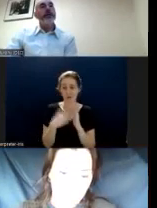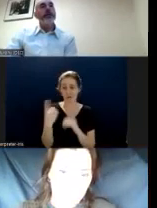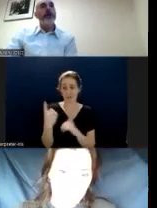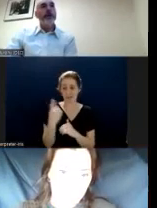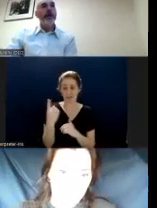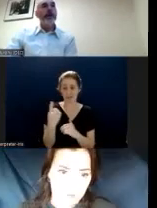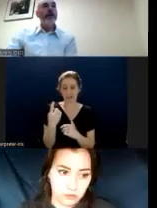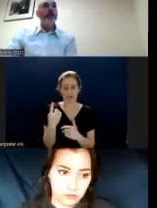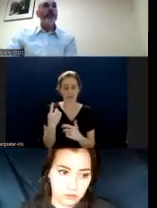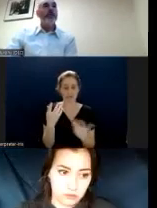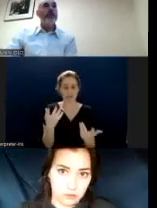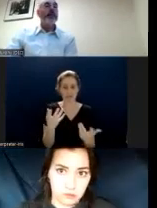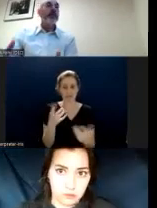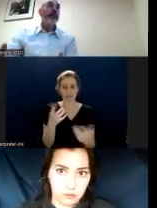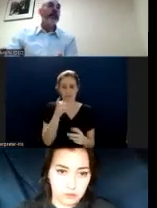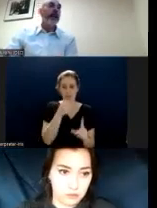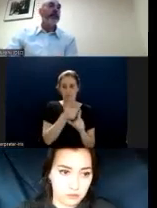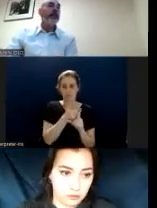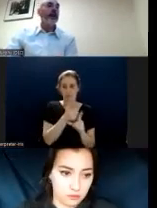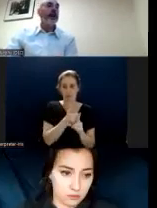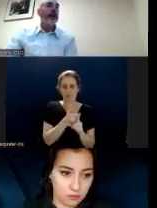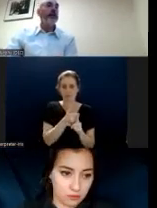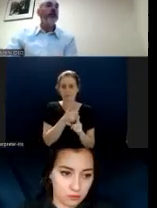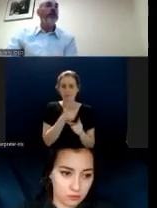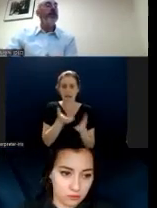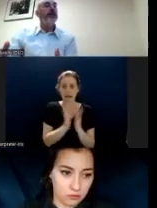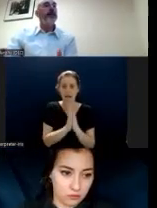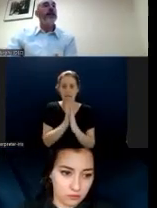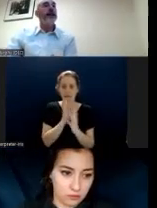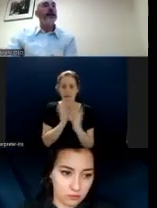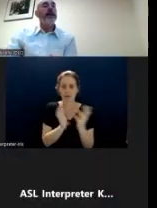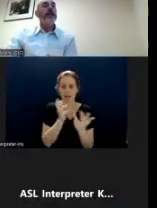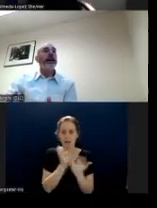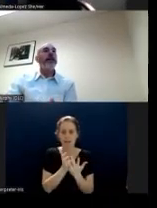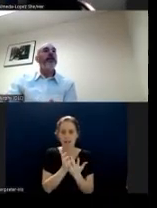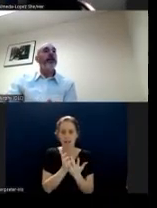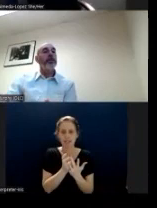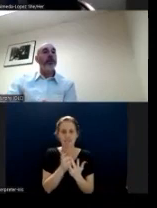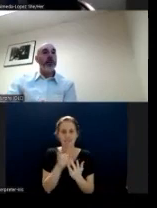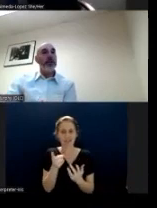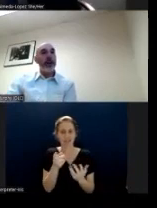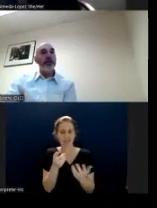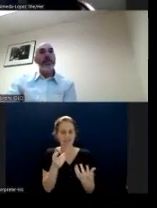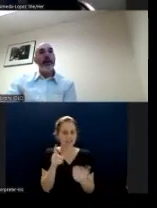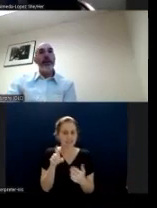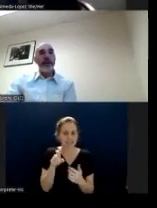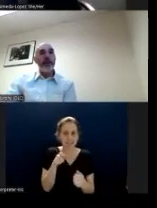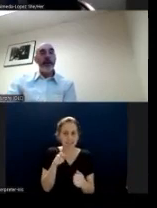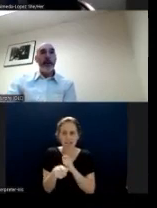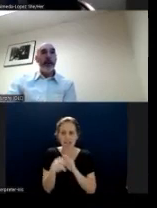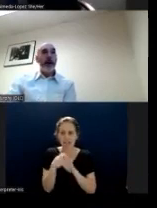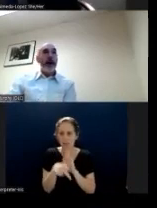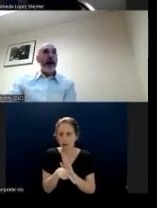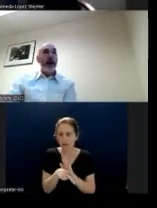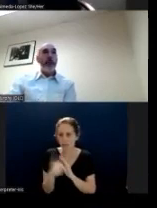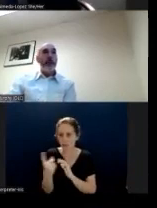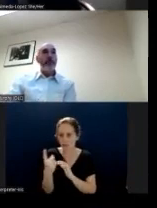encounter someone who's essentially asking for an accommodation because they're asking for some sort of change in policy.